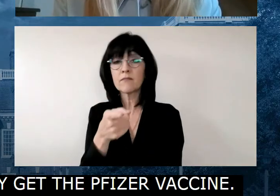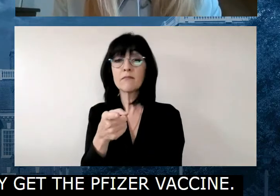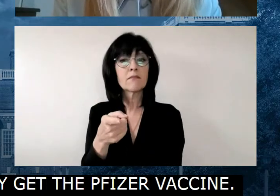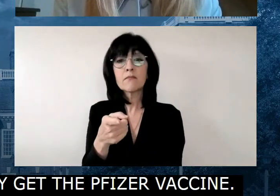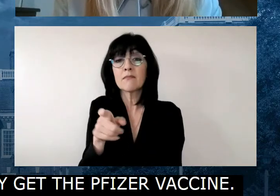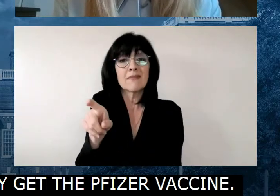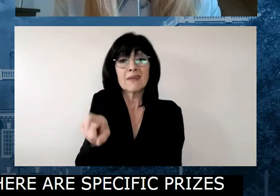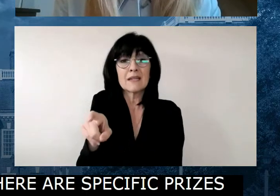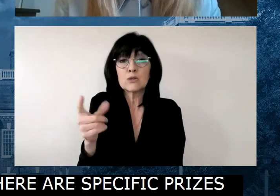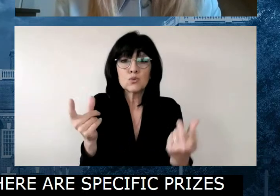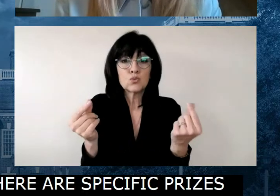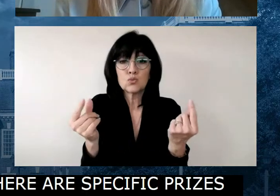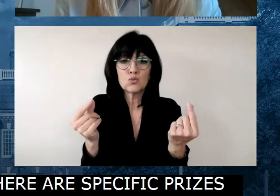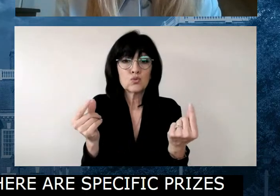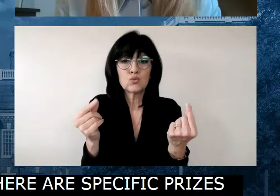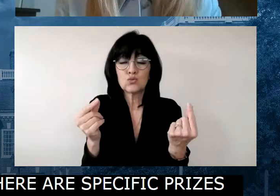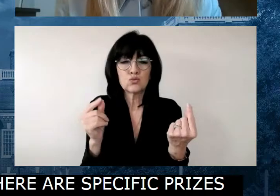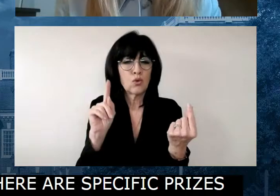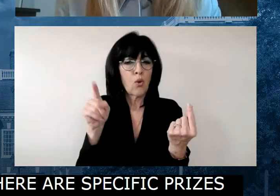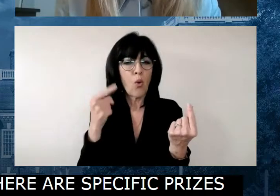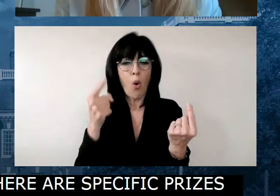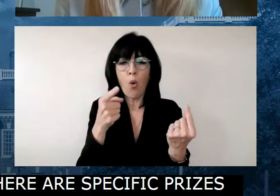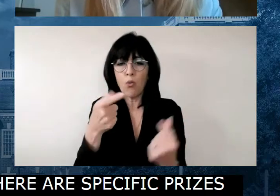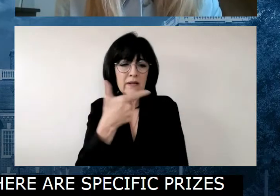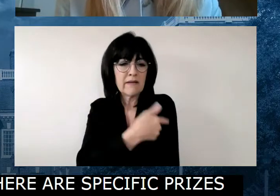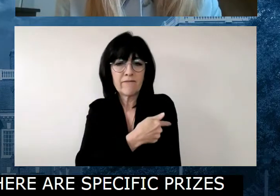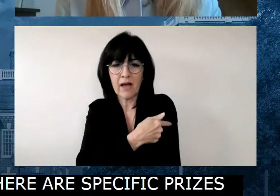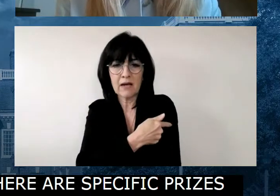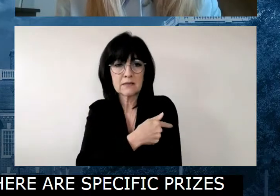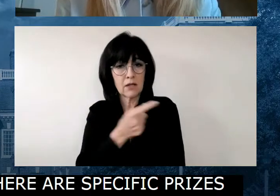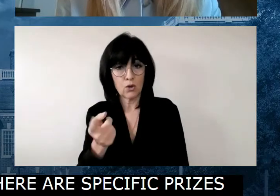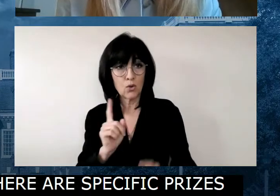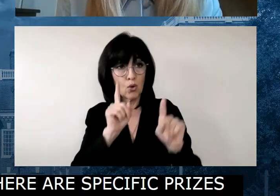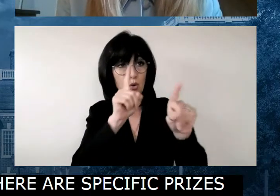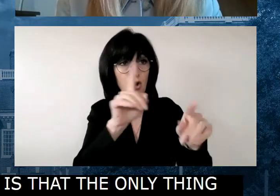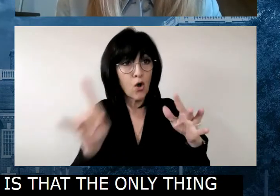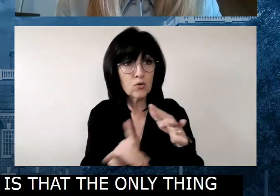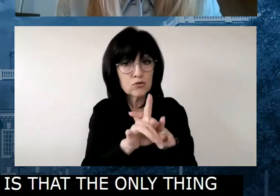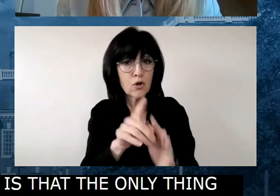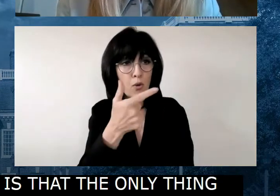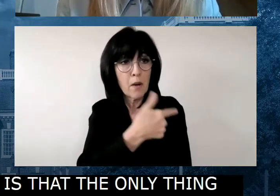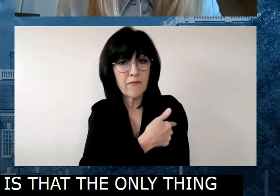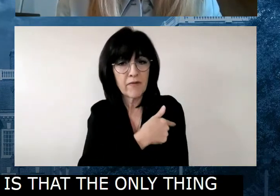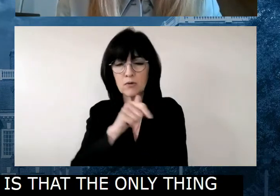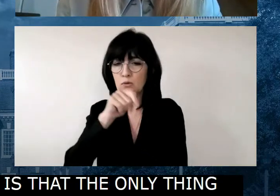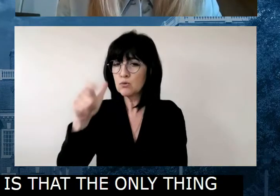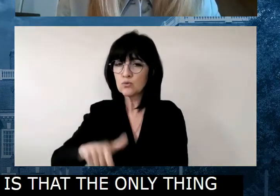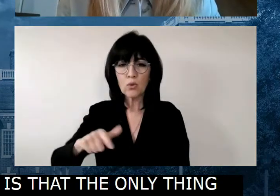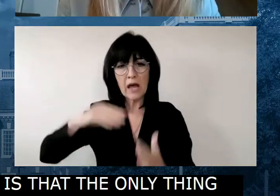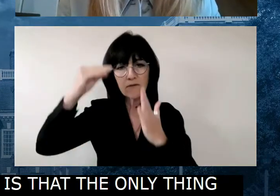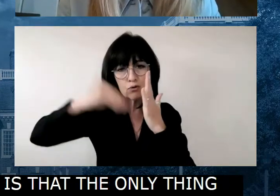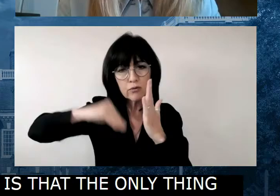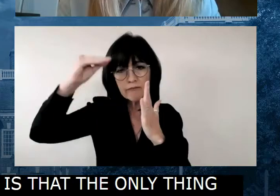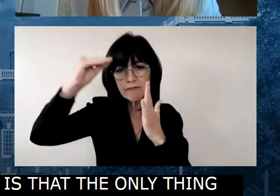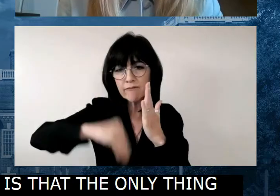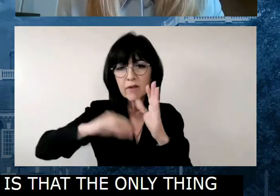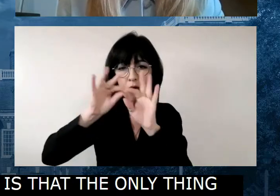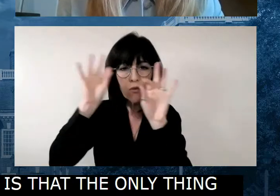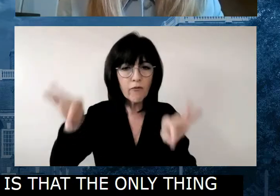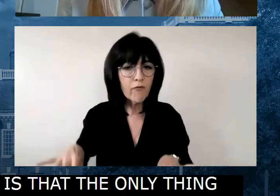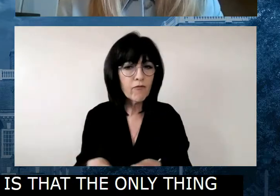get vaccinated. There's no entry forms that are needed. It doesn't matter where you are vaccinated to be entered for the